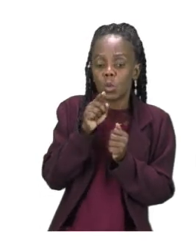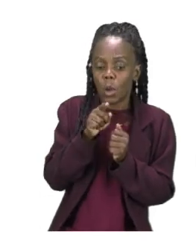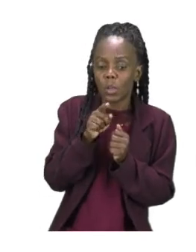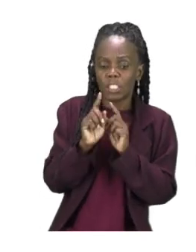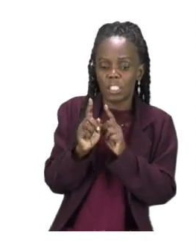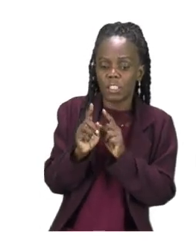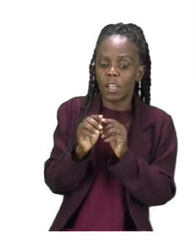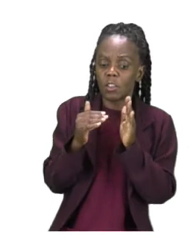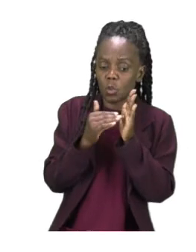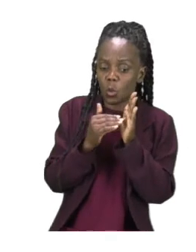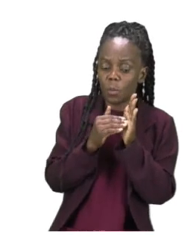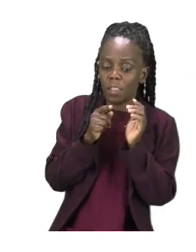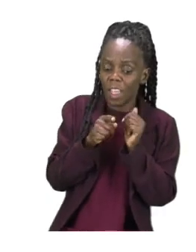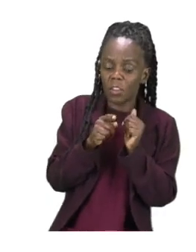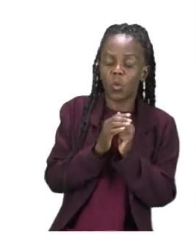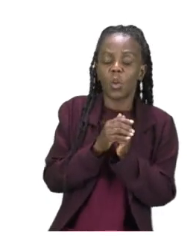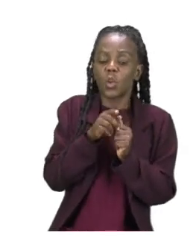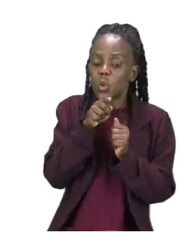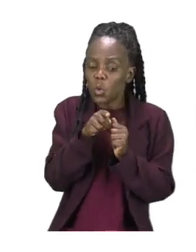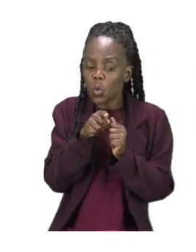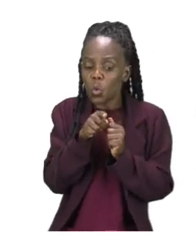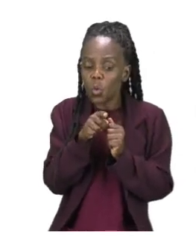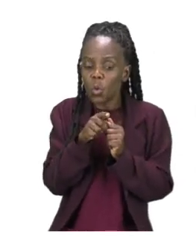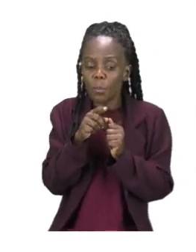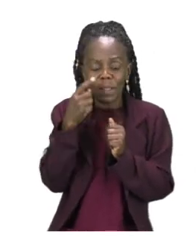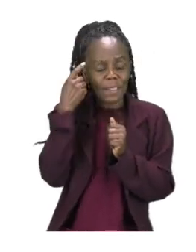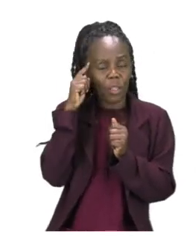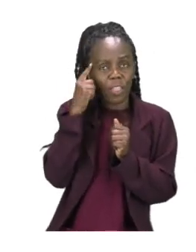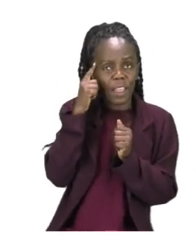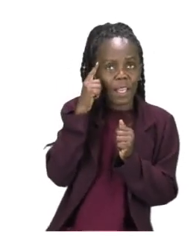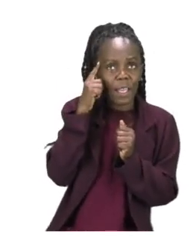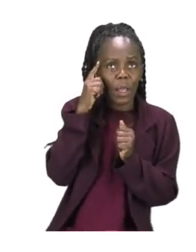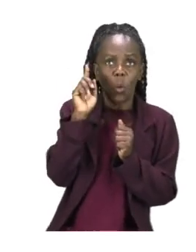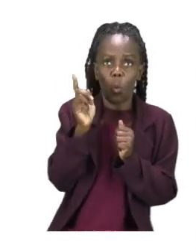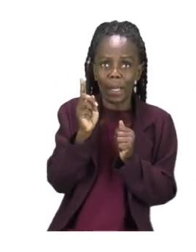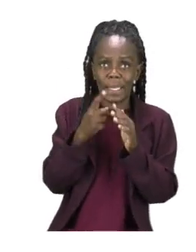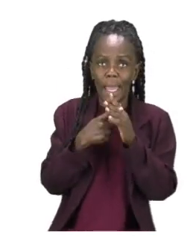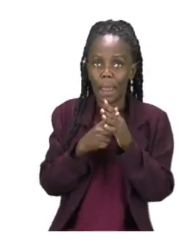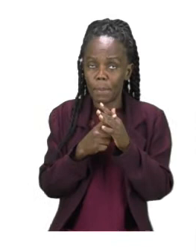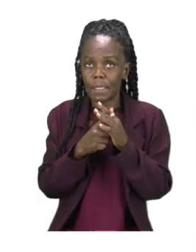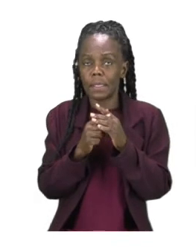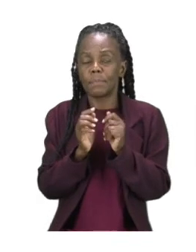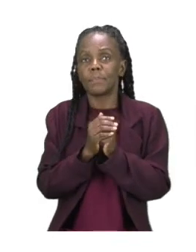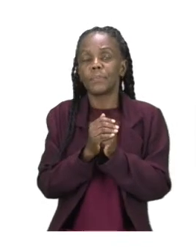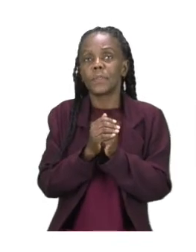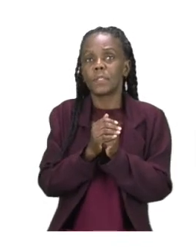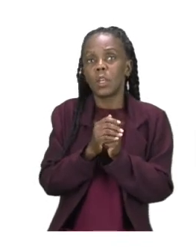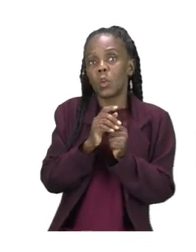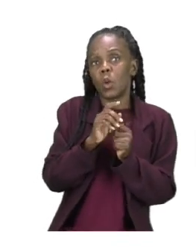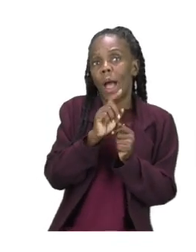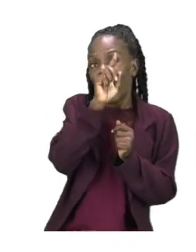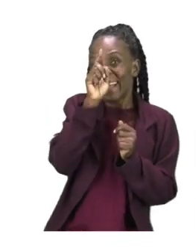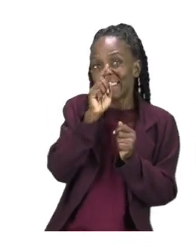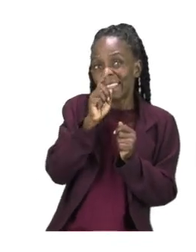happened for the little pigs and for the big bad wolf. You can also ask your parents to finish up